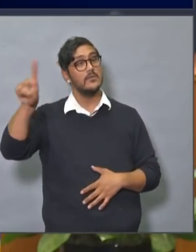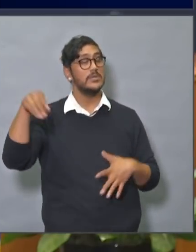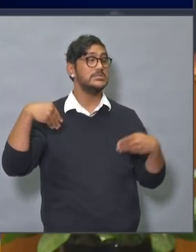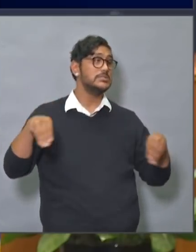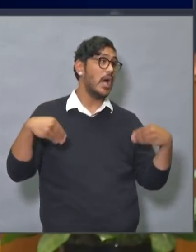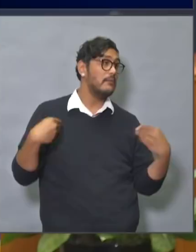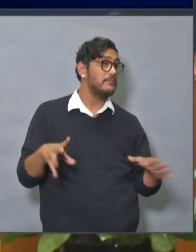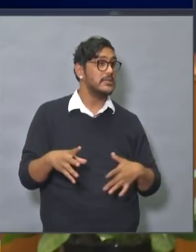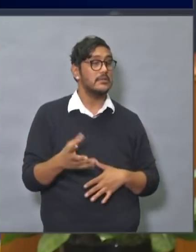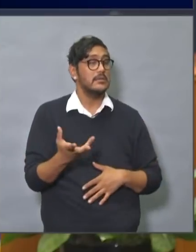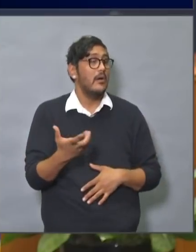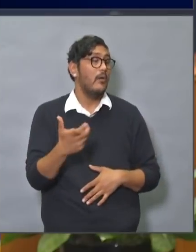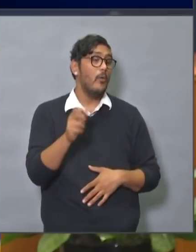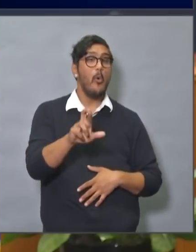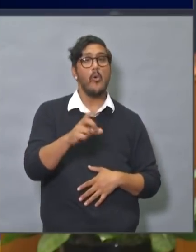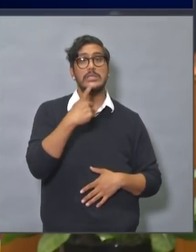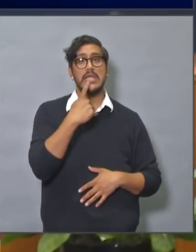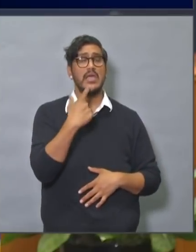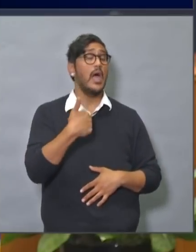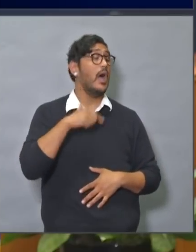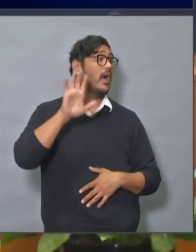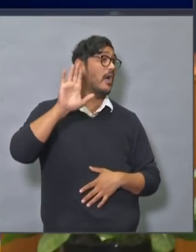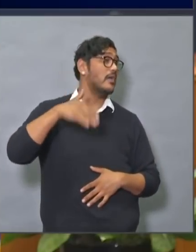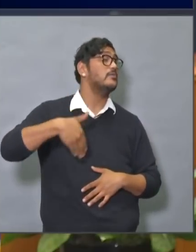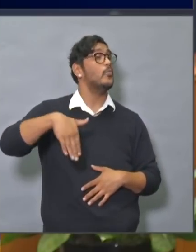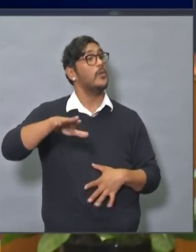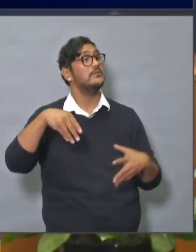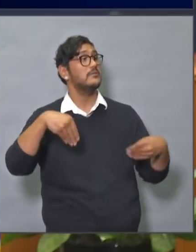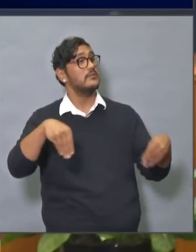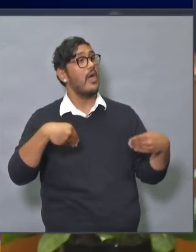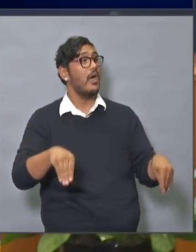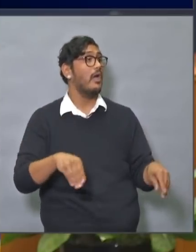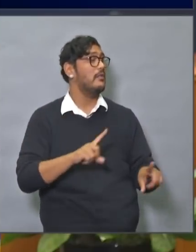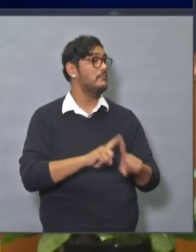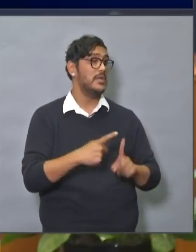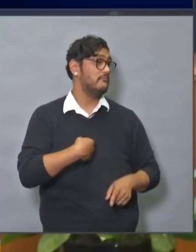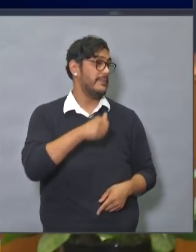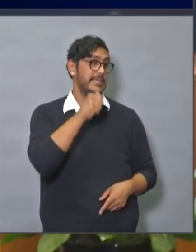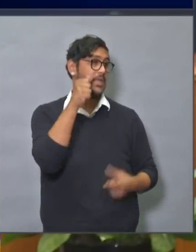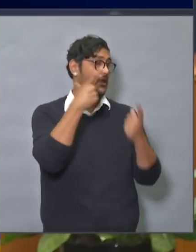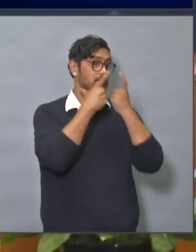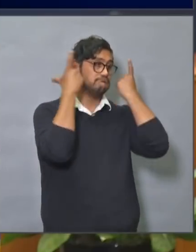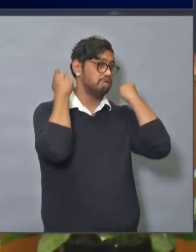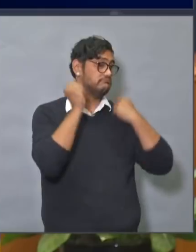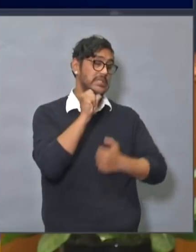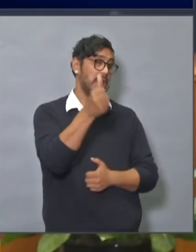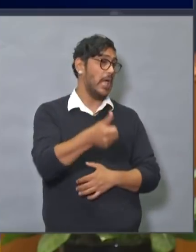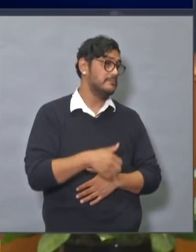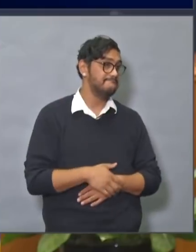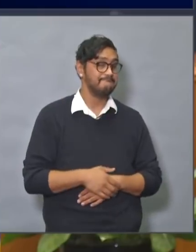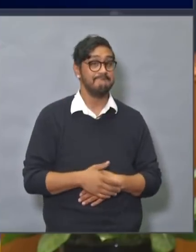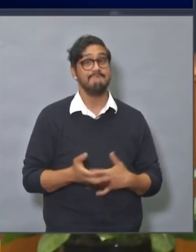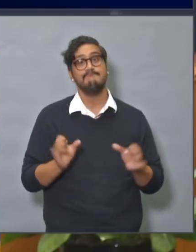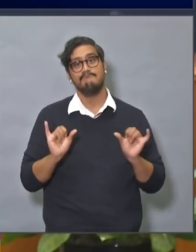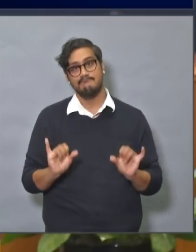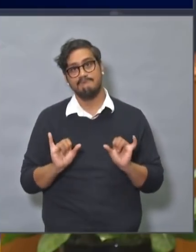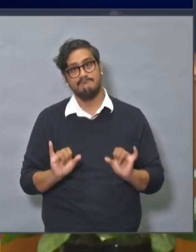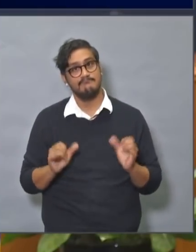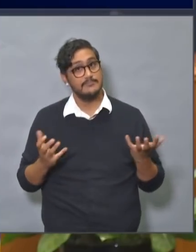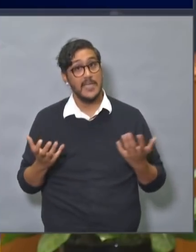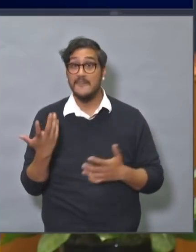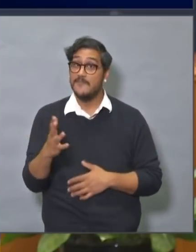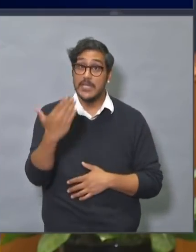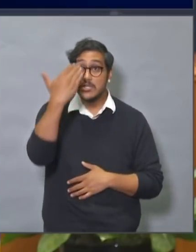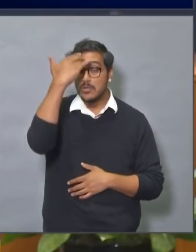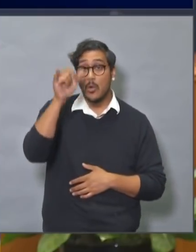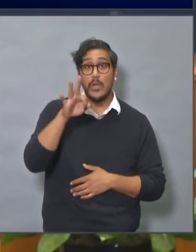or I went out to a retail establishment. They let me in, but I didn't have those protections. And we know that if you're not protecting